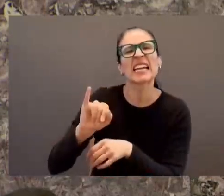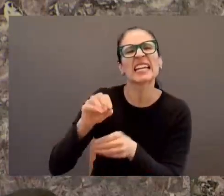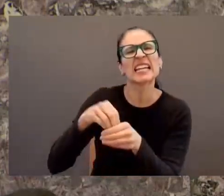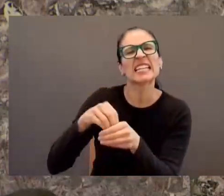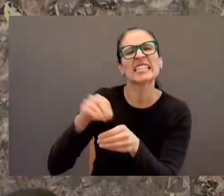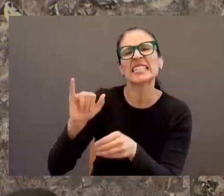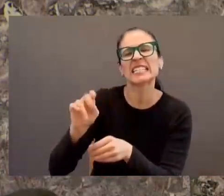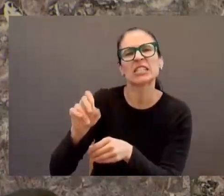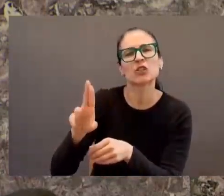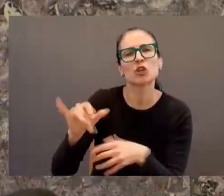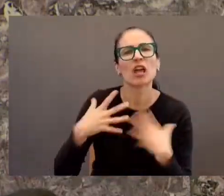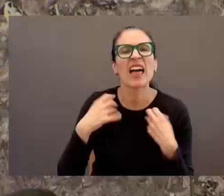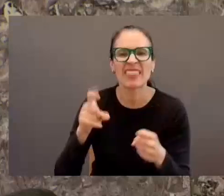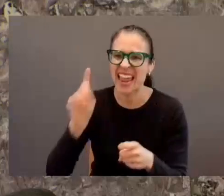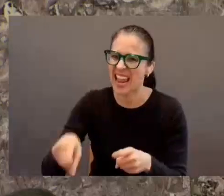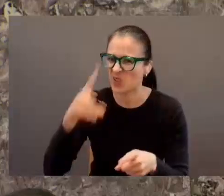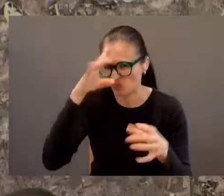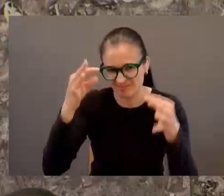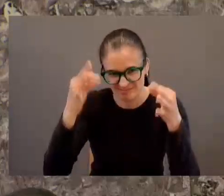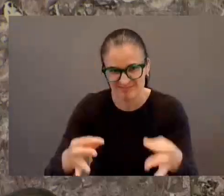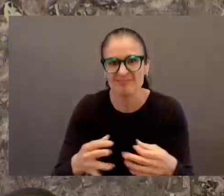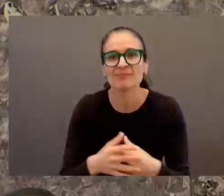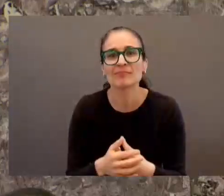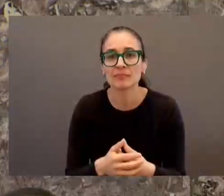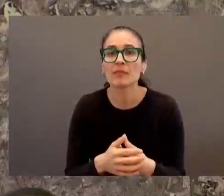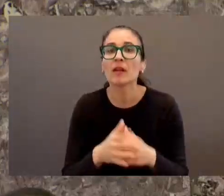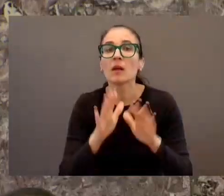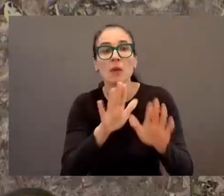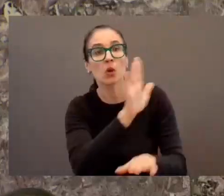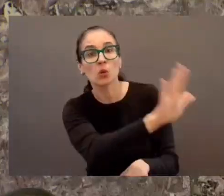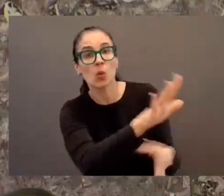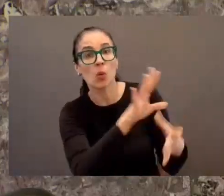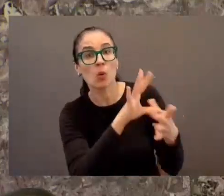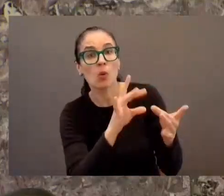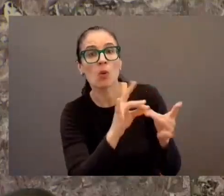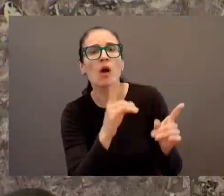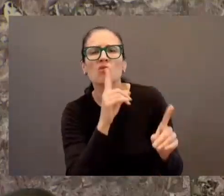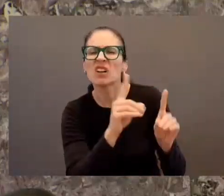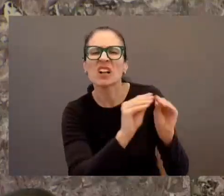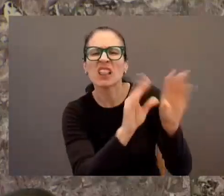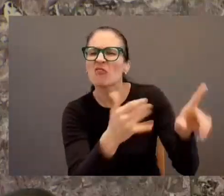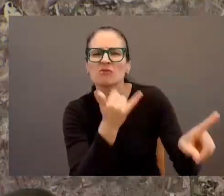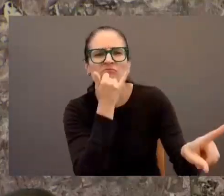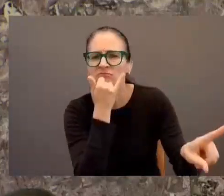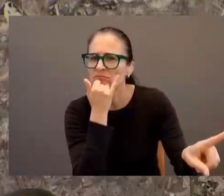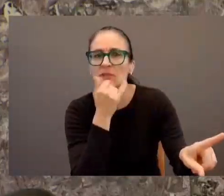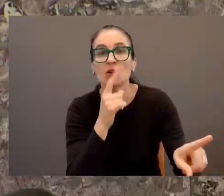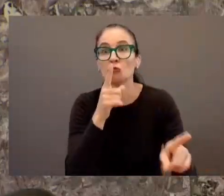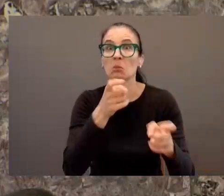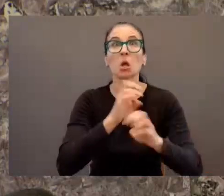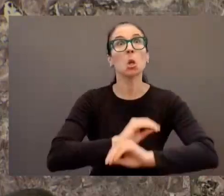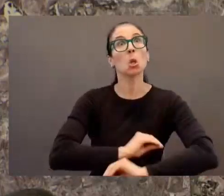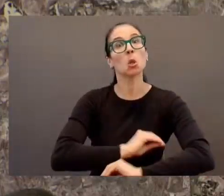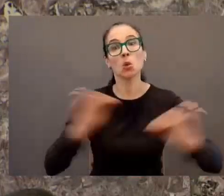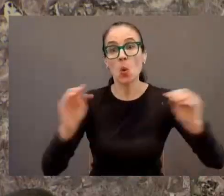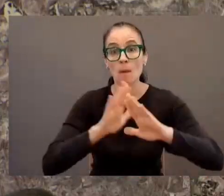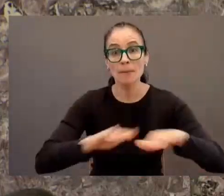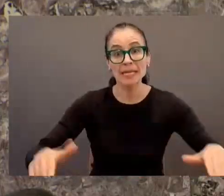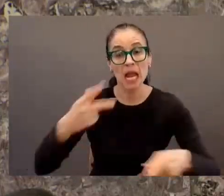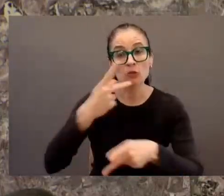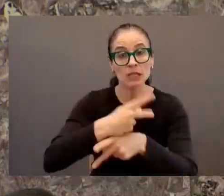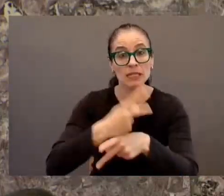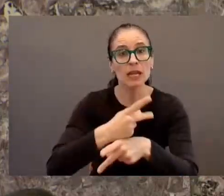is not correct in her characterization that there are no pediatric services available at this hospital. Mr. Speaker, indeed there are, and I